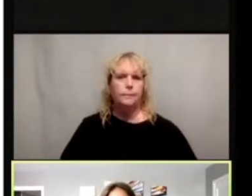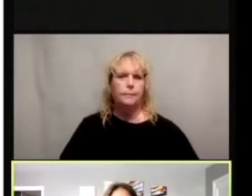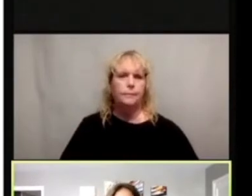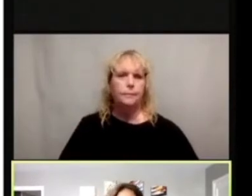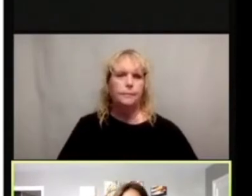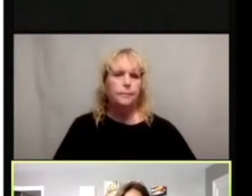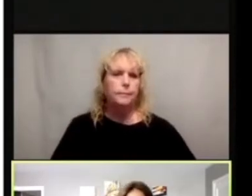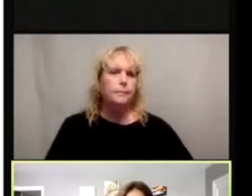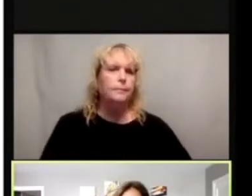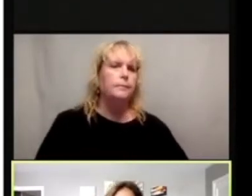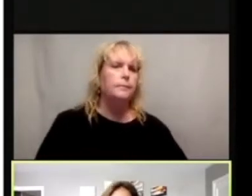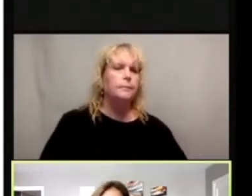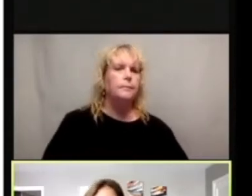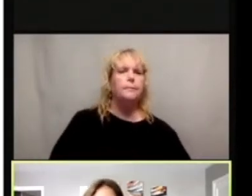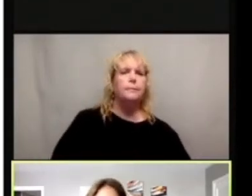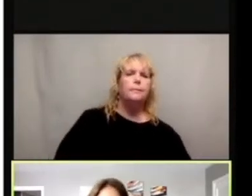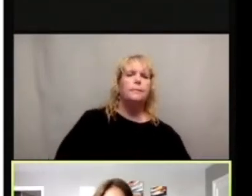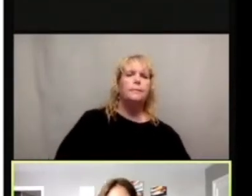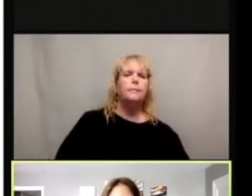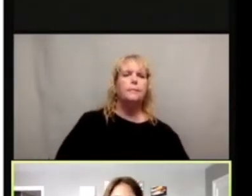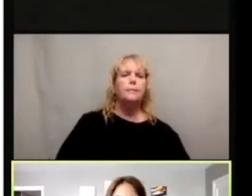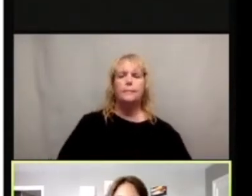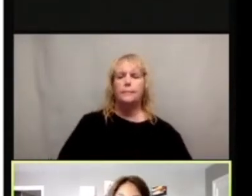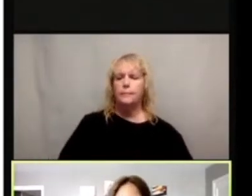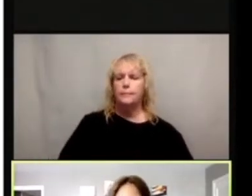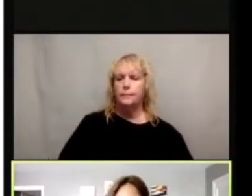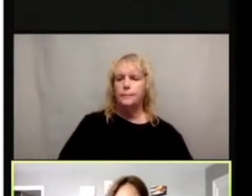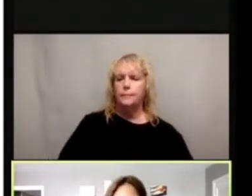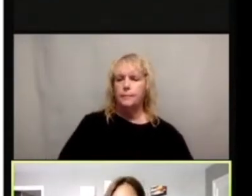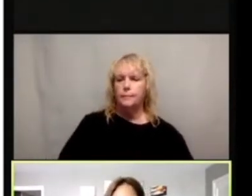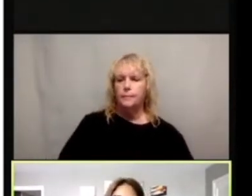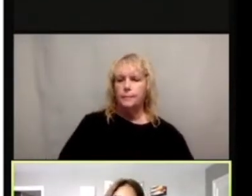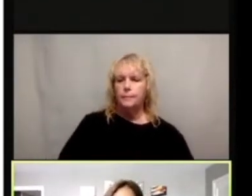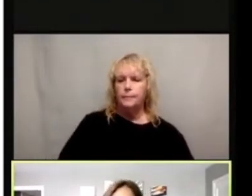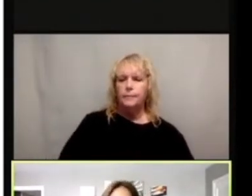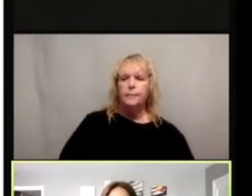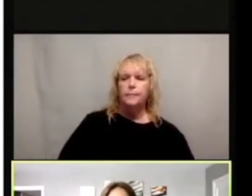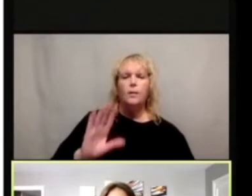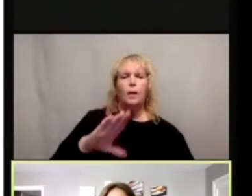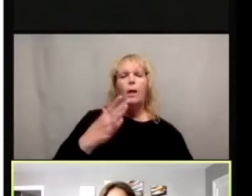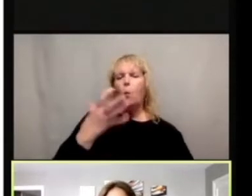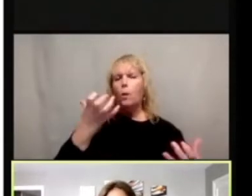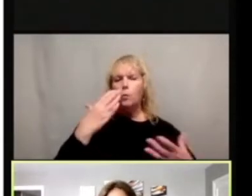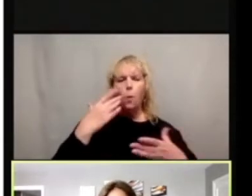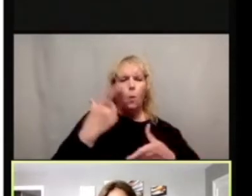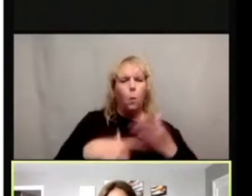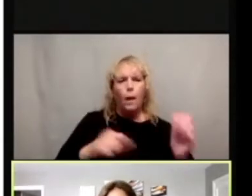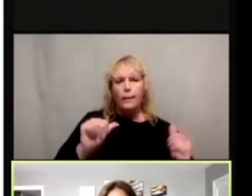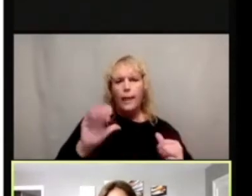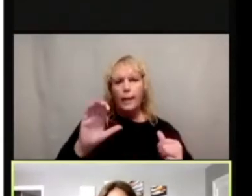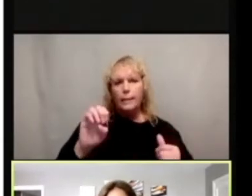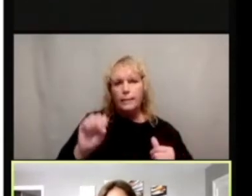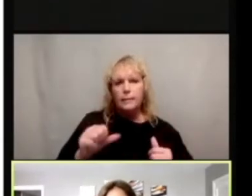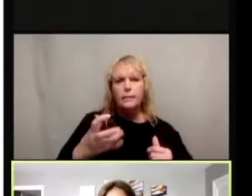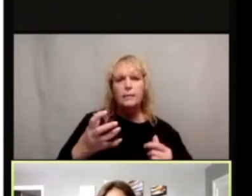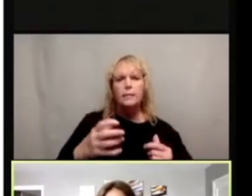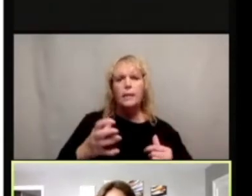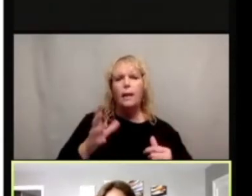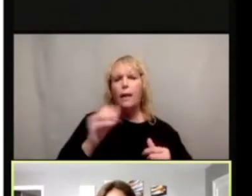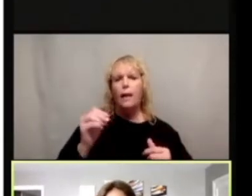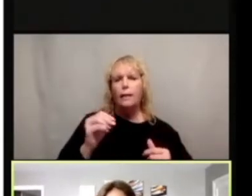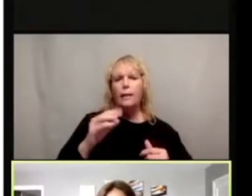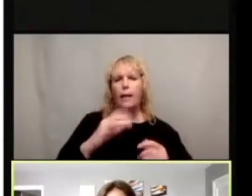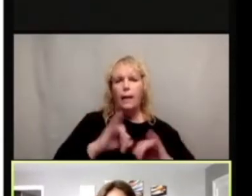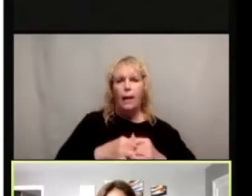So now that we've all level set it in terms of what ACEs are and then the social root causes of adverse